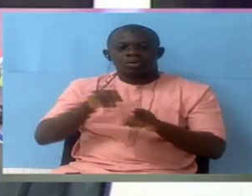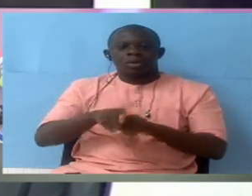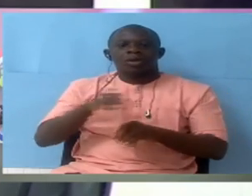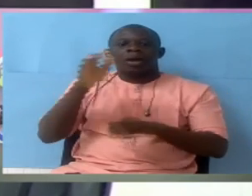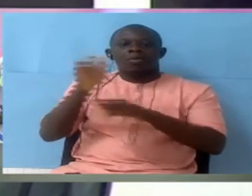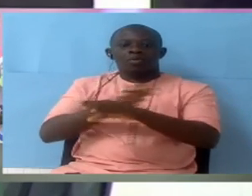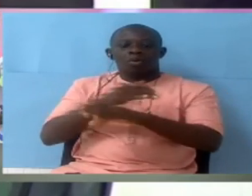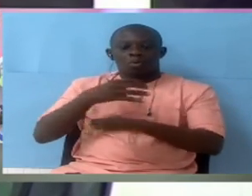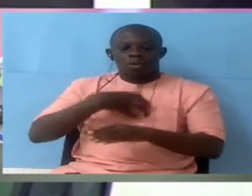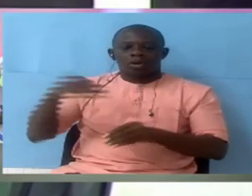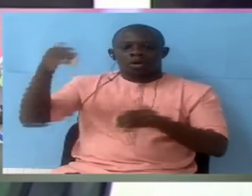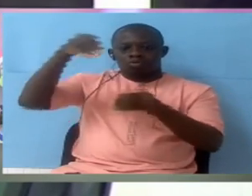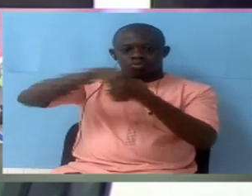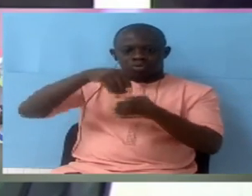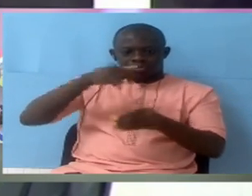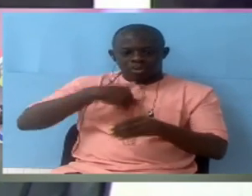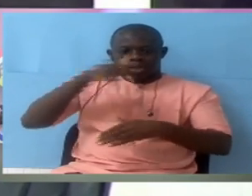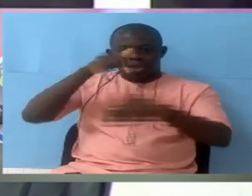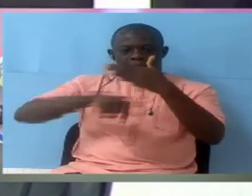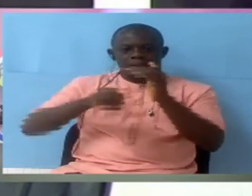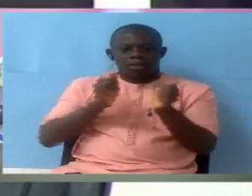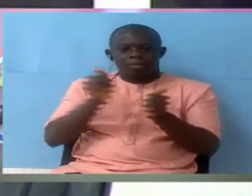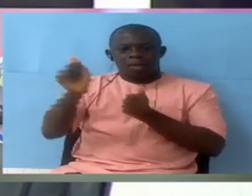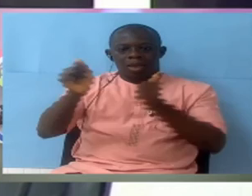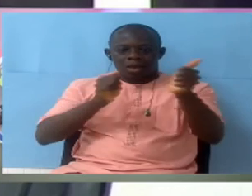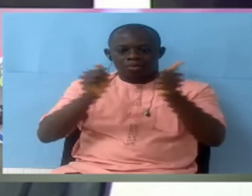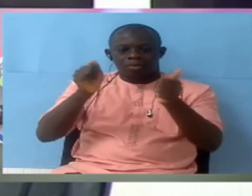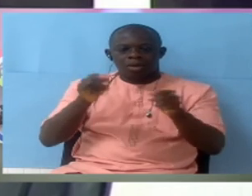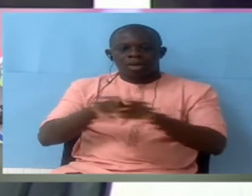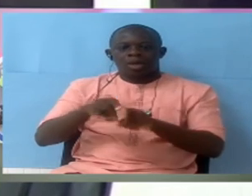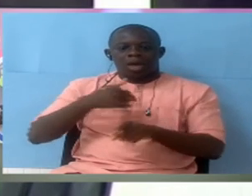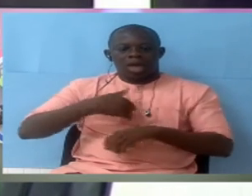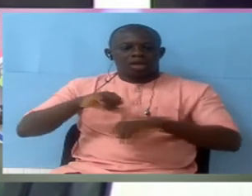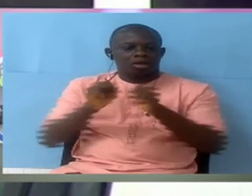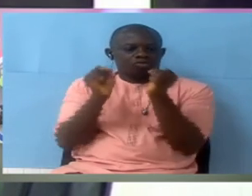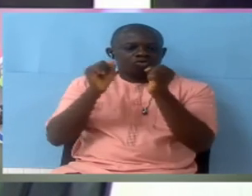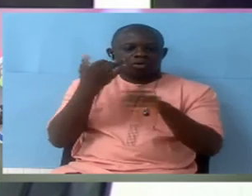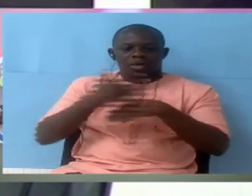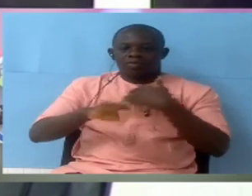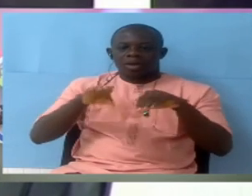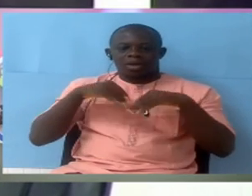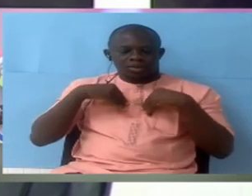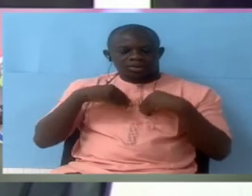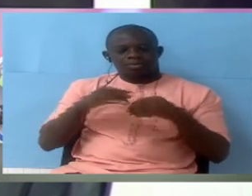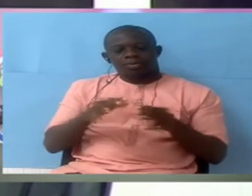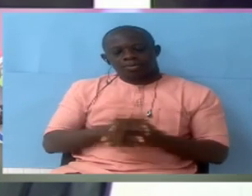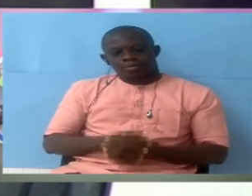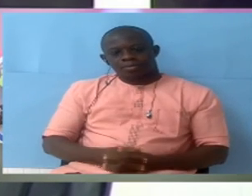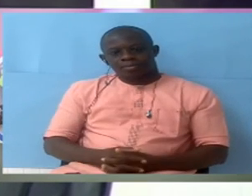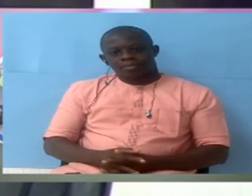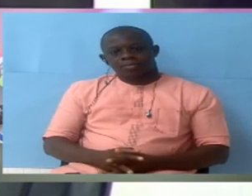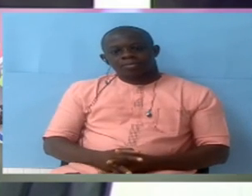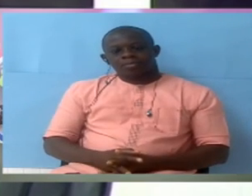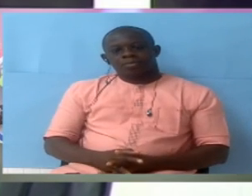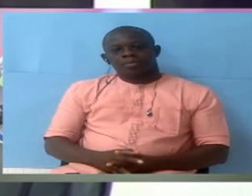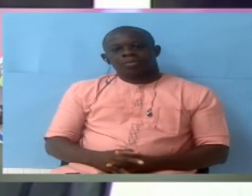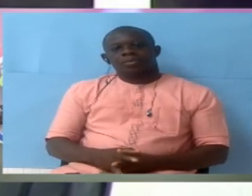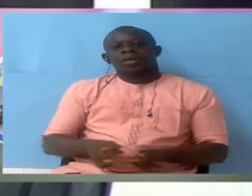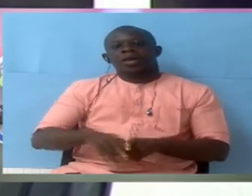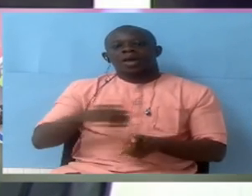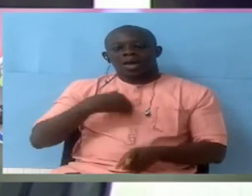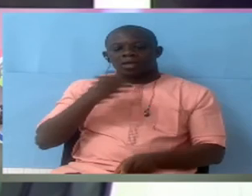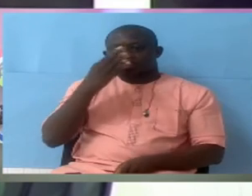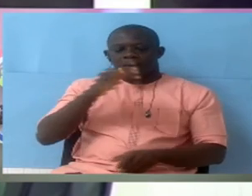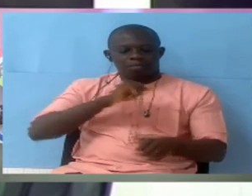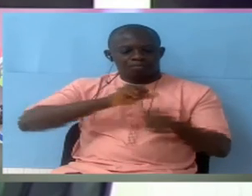bag. Dañ ma bëggona duggal ci biir bag itamit. I refused that one. Bobu mom dama bañ. I said unless you kill